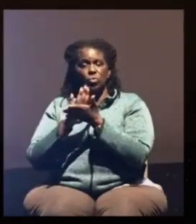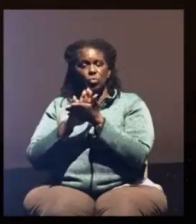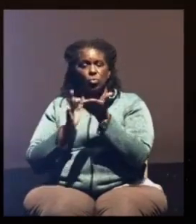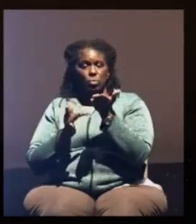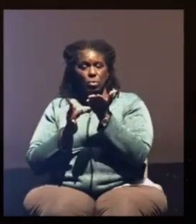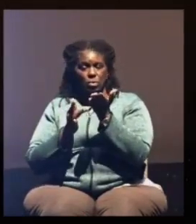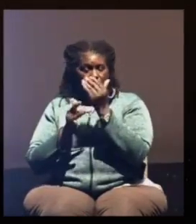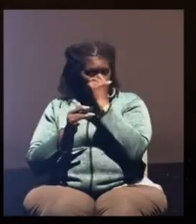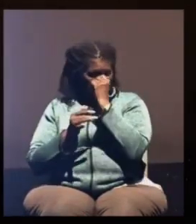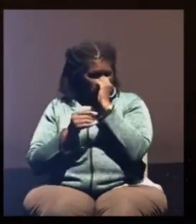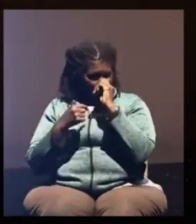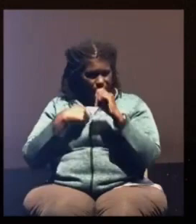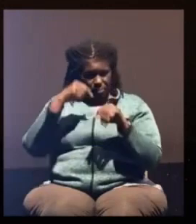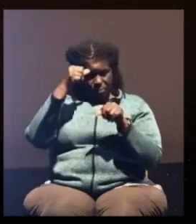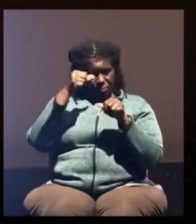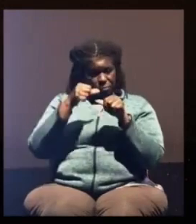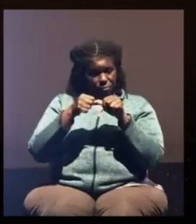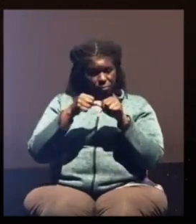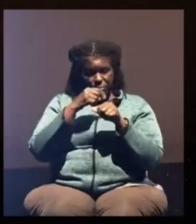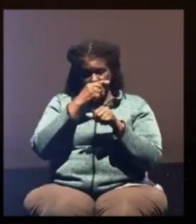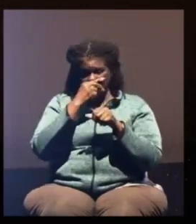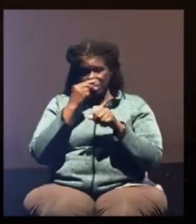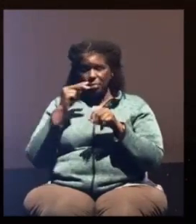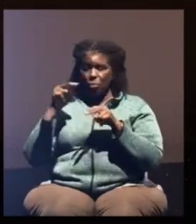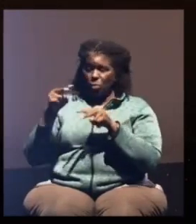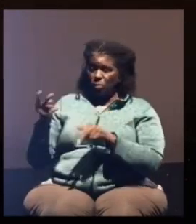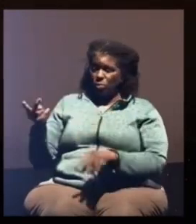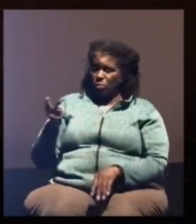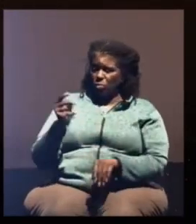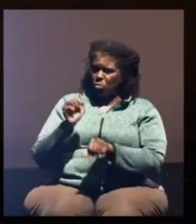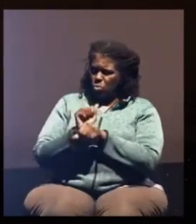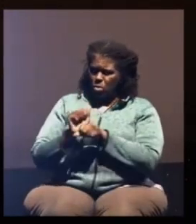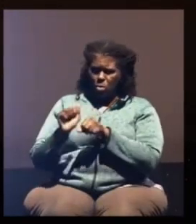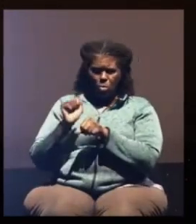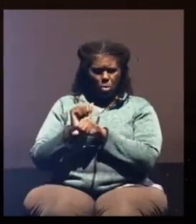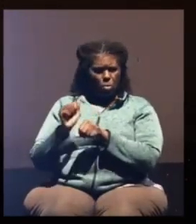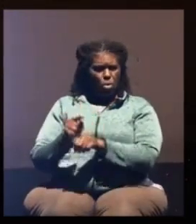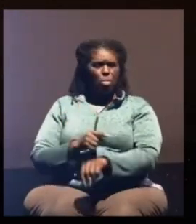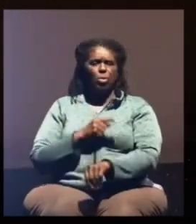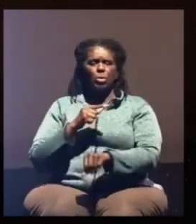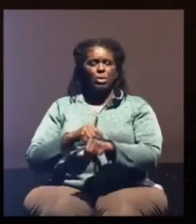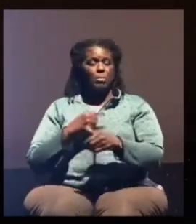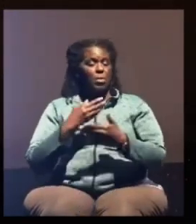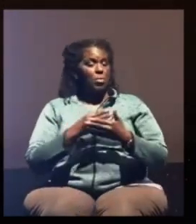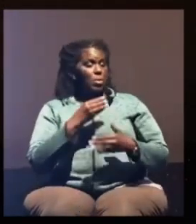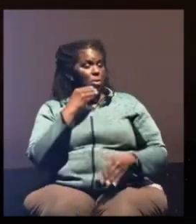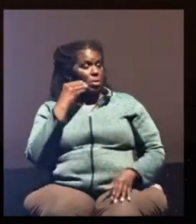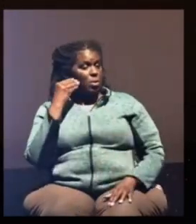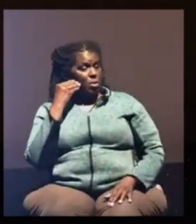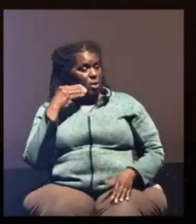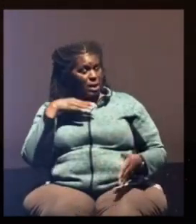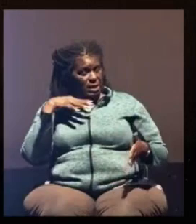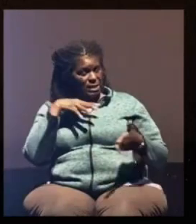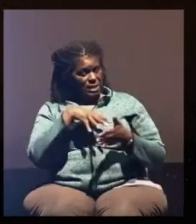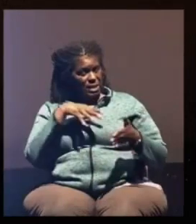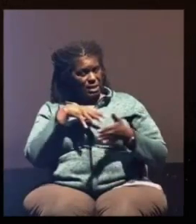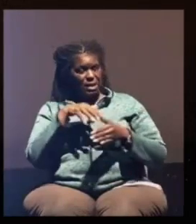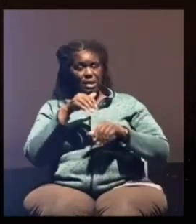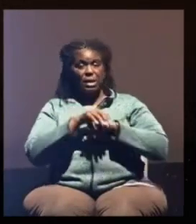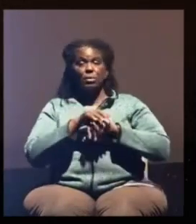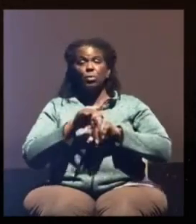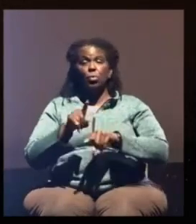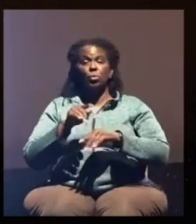most impressionable memories growing up was watching my parents work long hours, then coming home every night and studying English or going to night